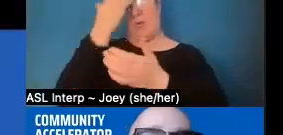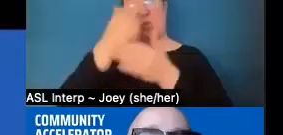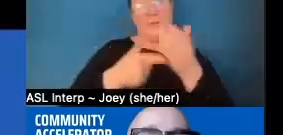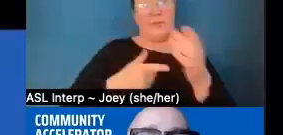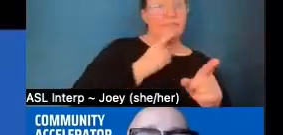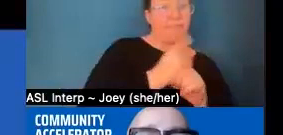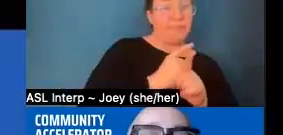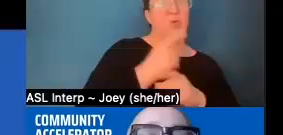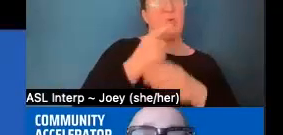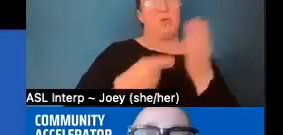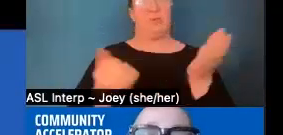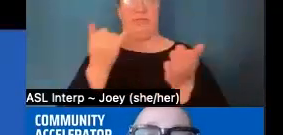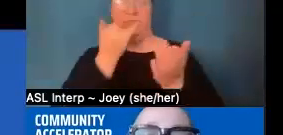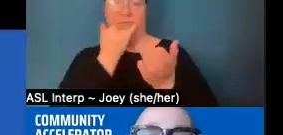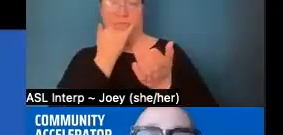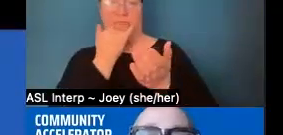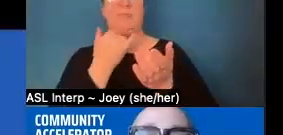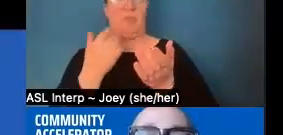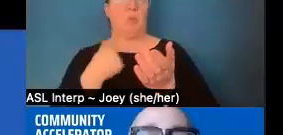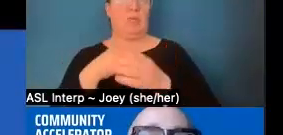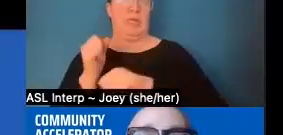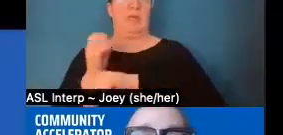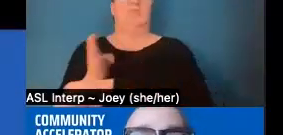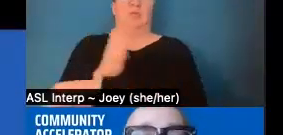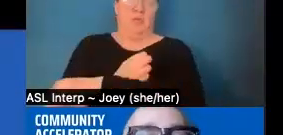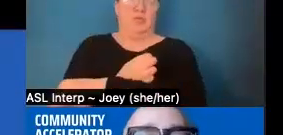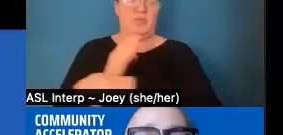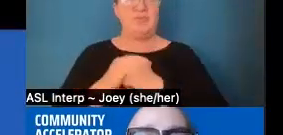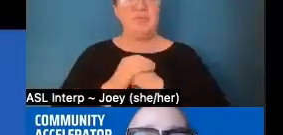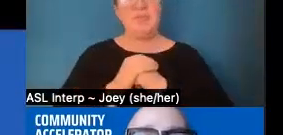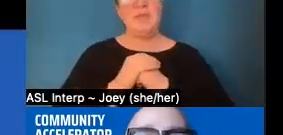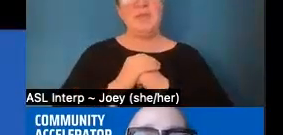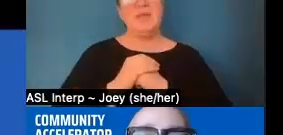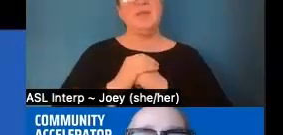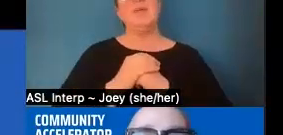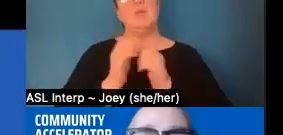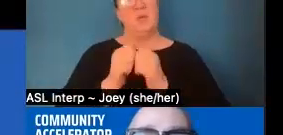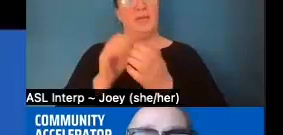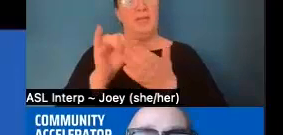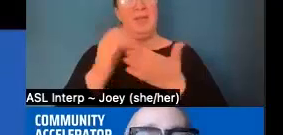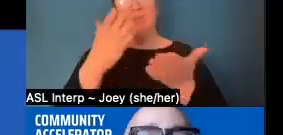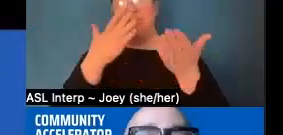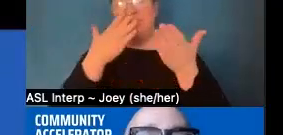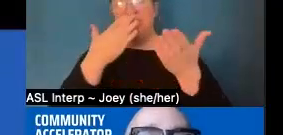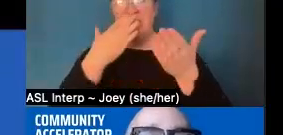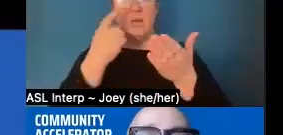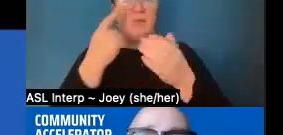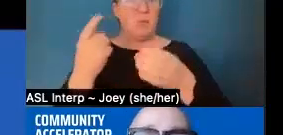some time with this morning so we can improve in the future. So with that, I will just say thank you all for being here.